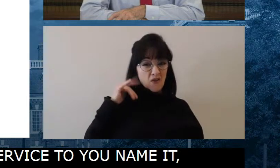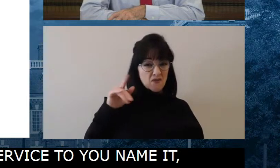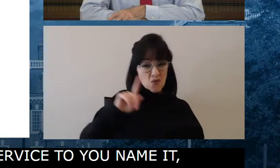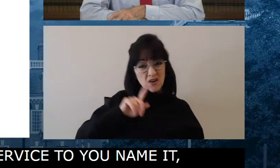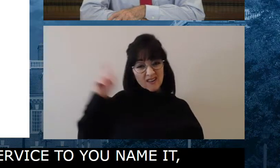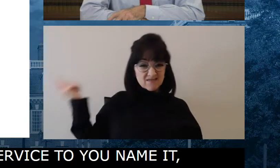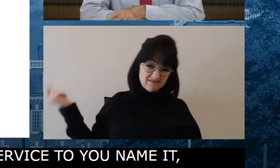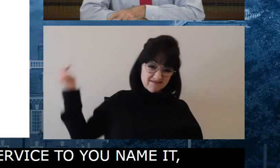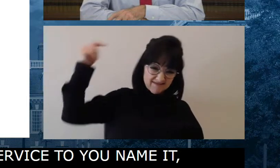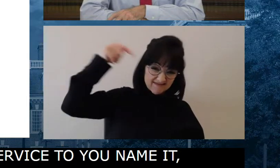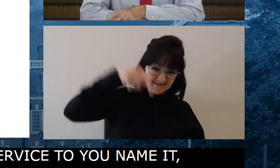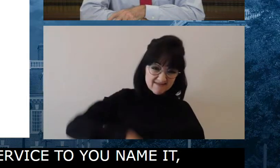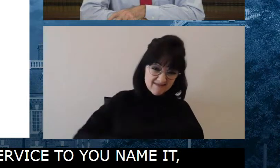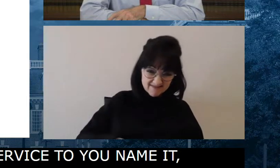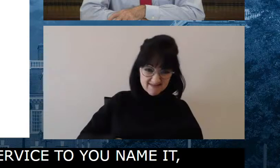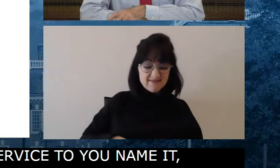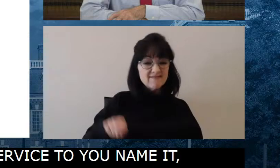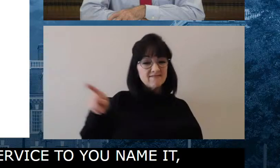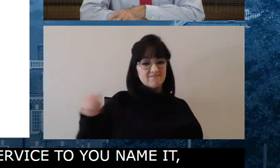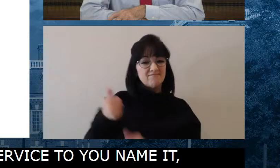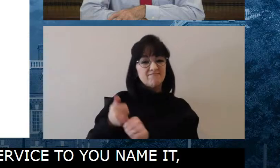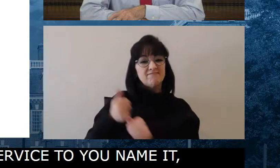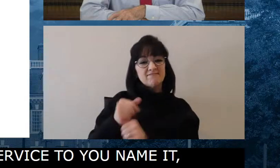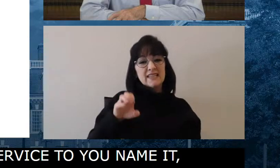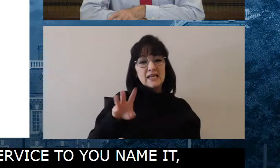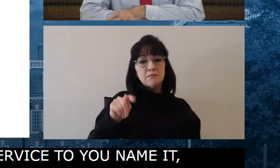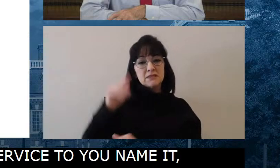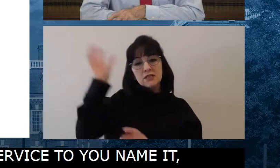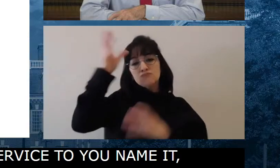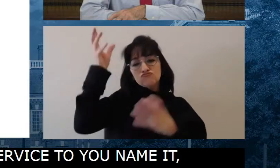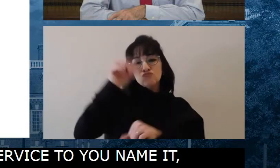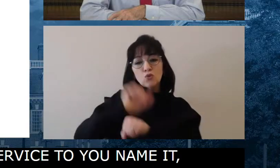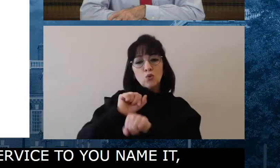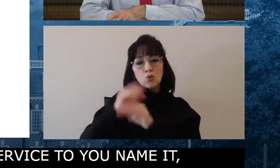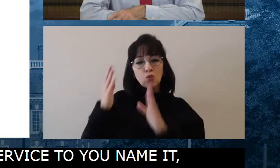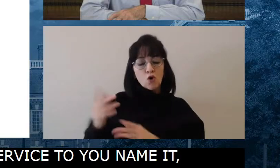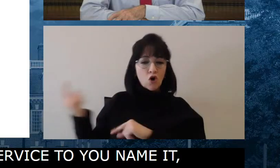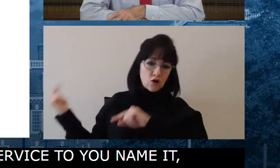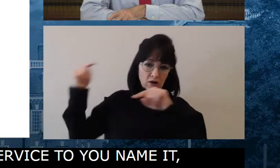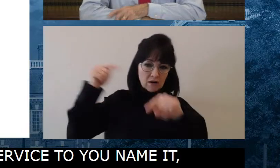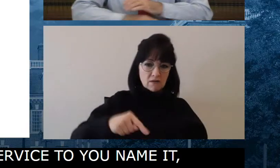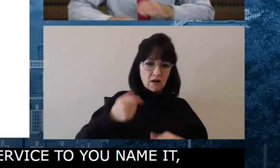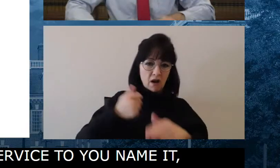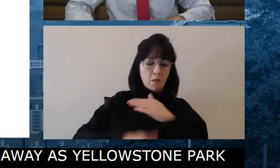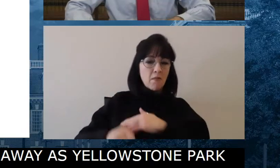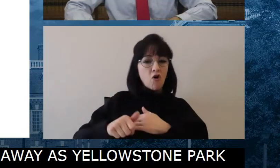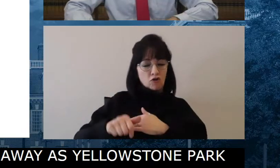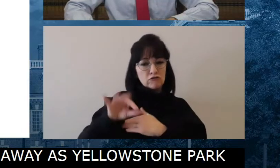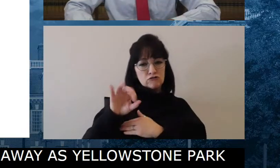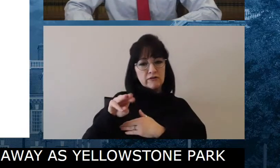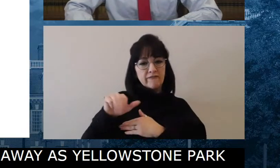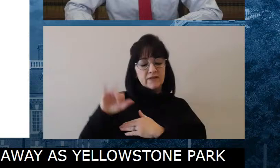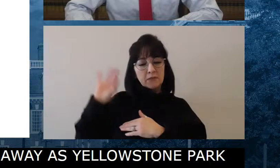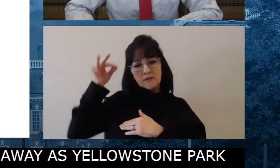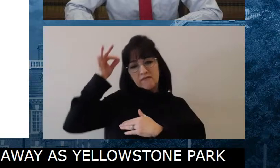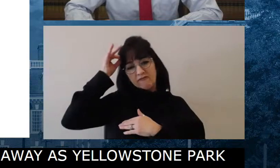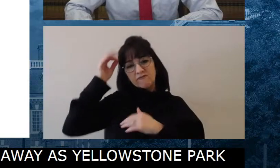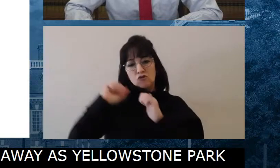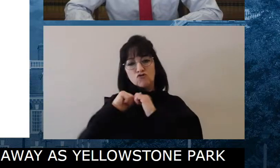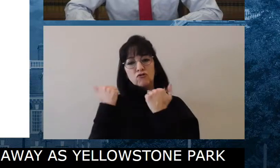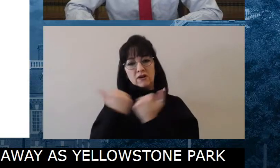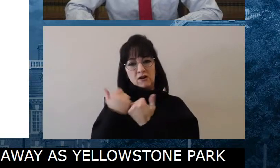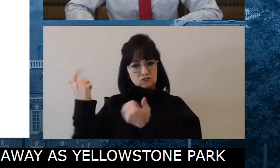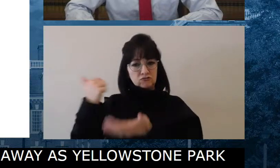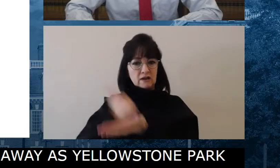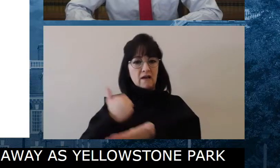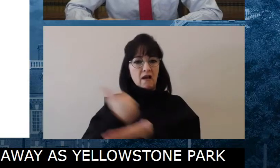appreciate that partnership. It gives us an opportunity to get those second doses to the thousands of people that we gave a first